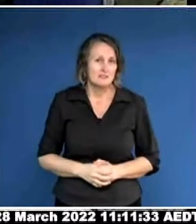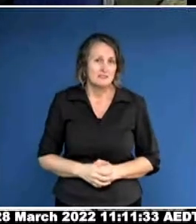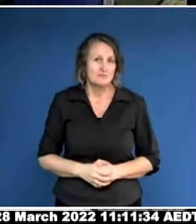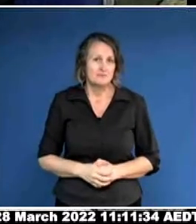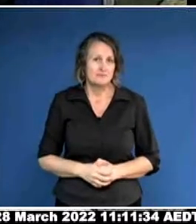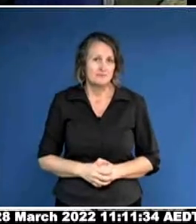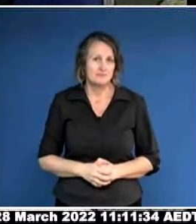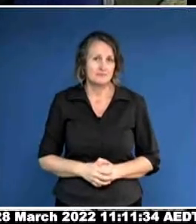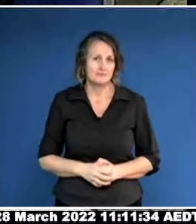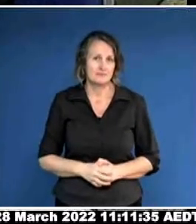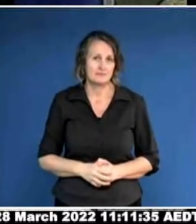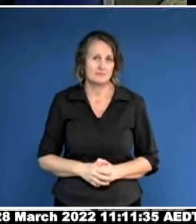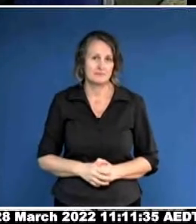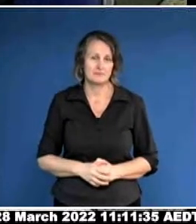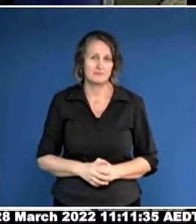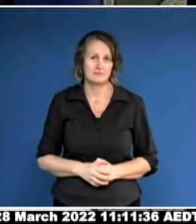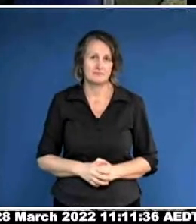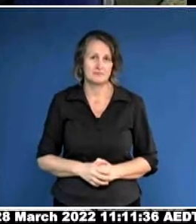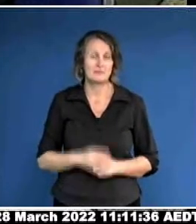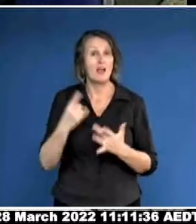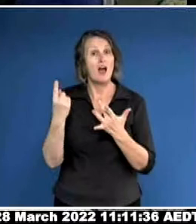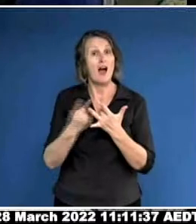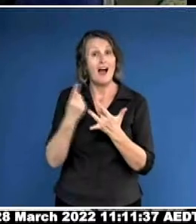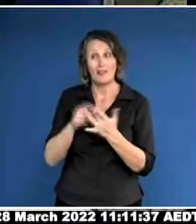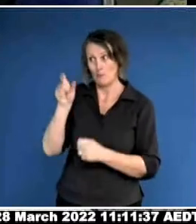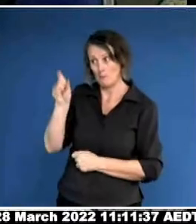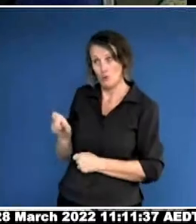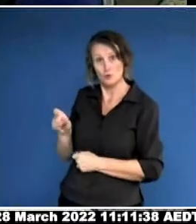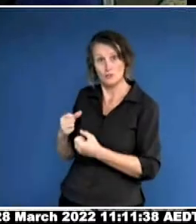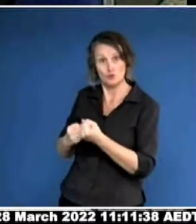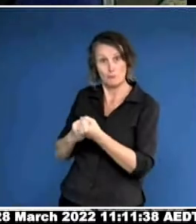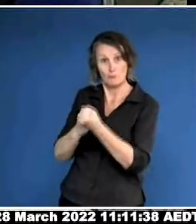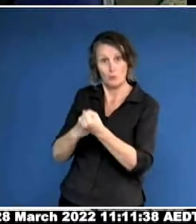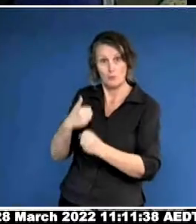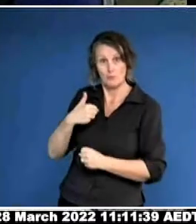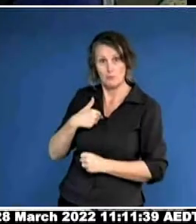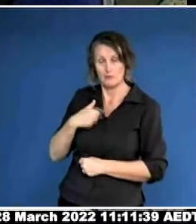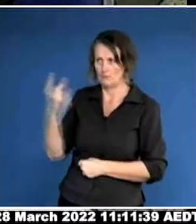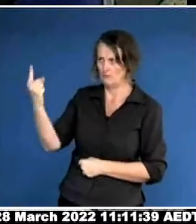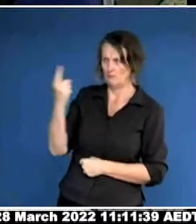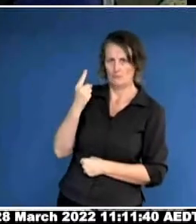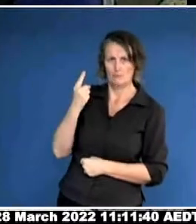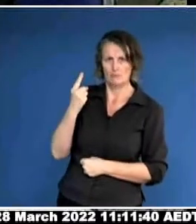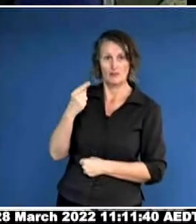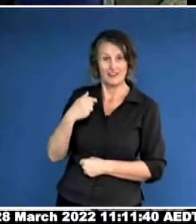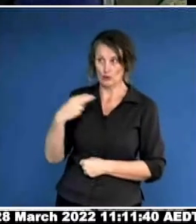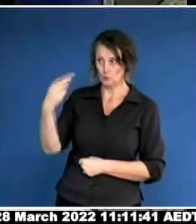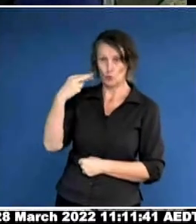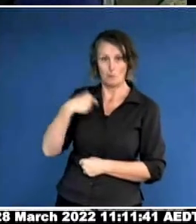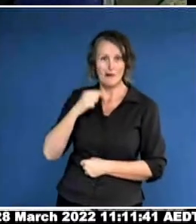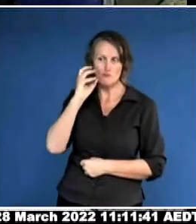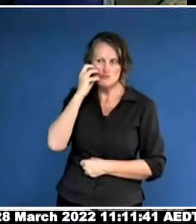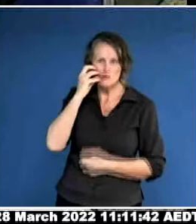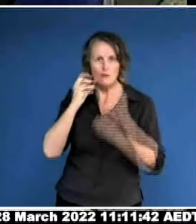When my other personal assistant noticed the bruises all over my face, it was the day after he beat the crap out